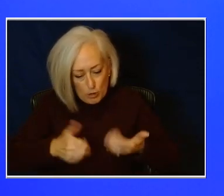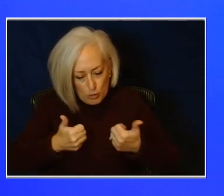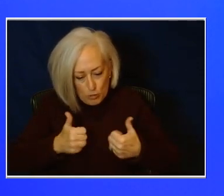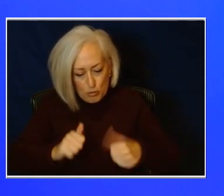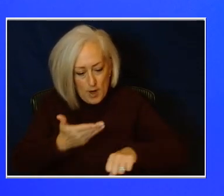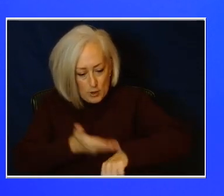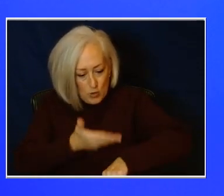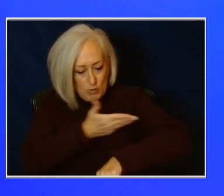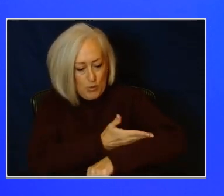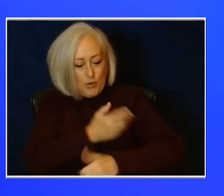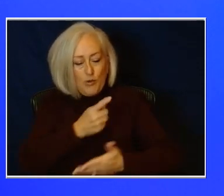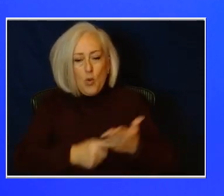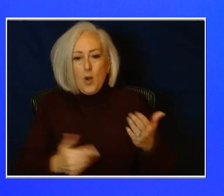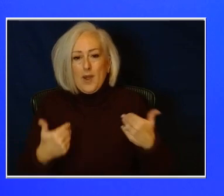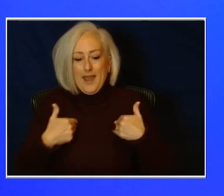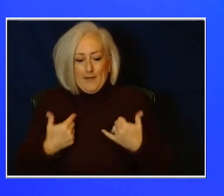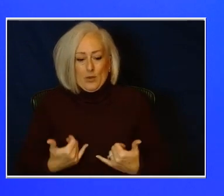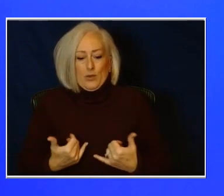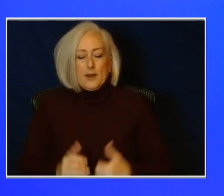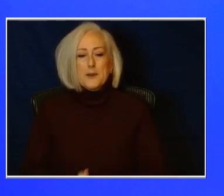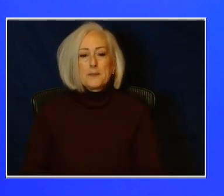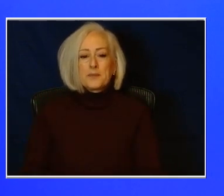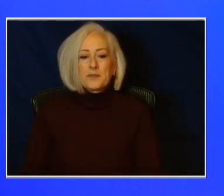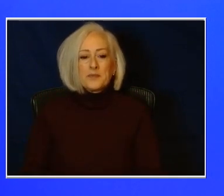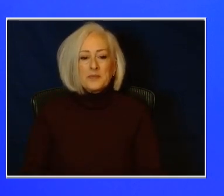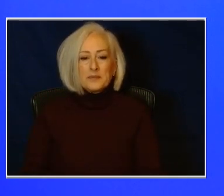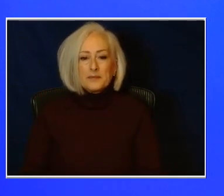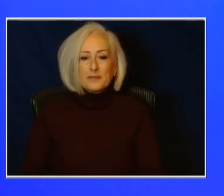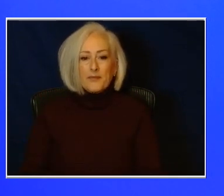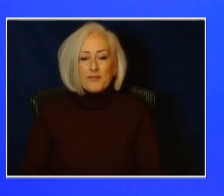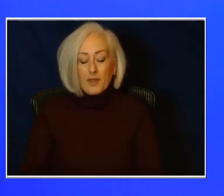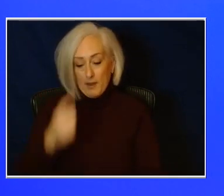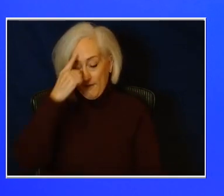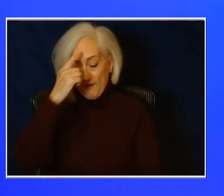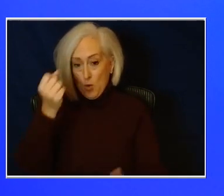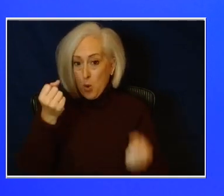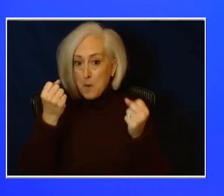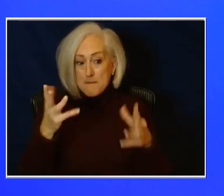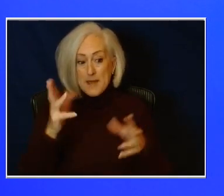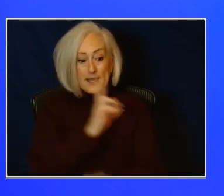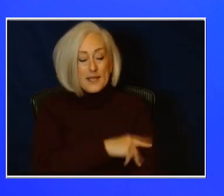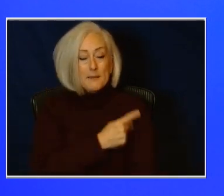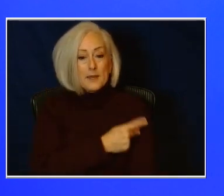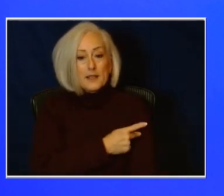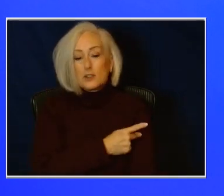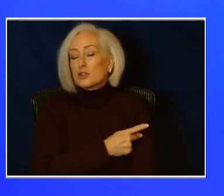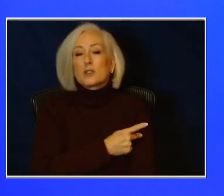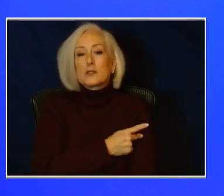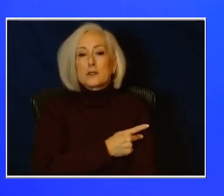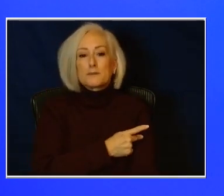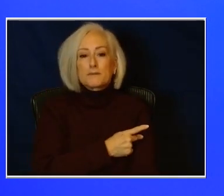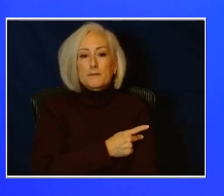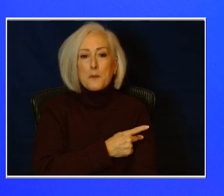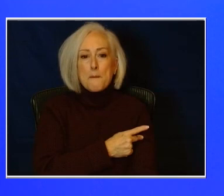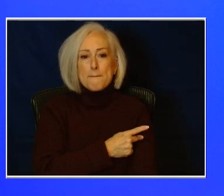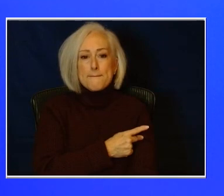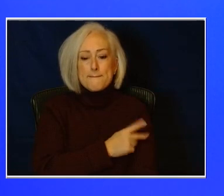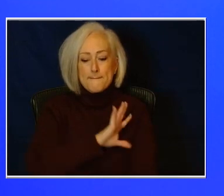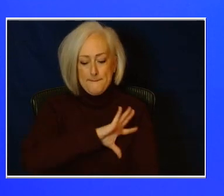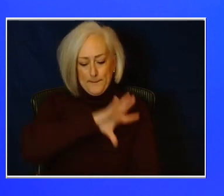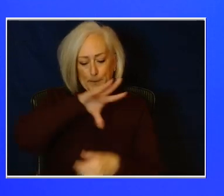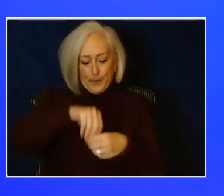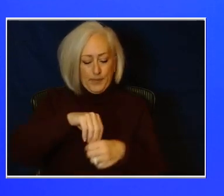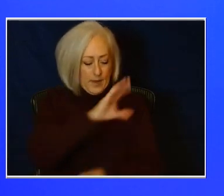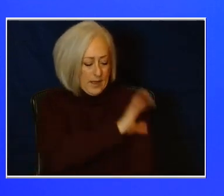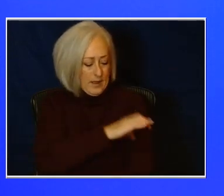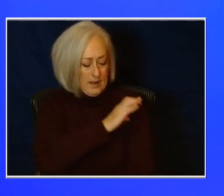are right now. And for many of our patients, being on a clinical trial is